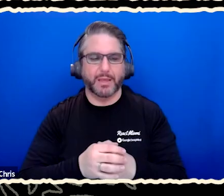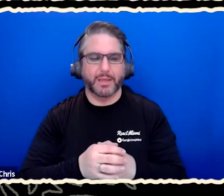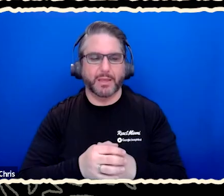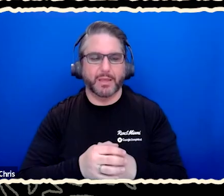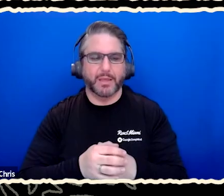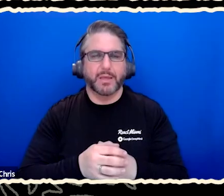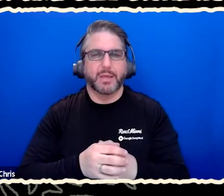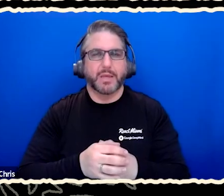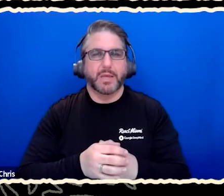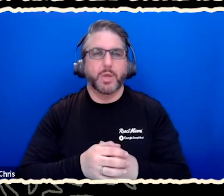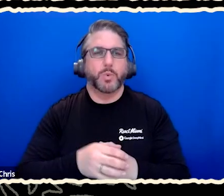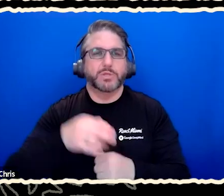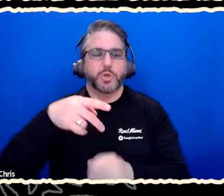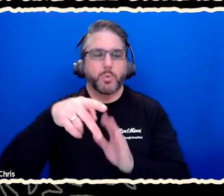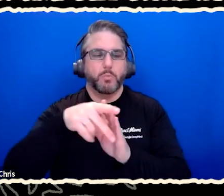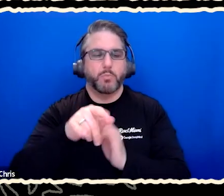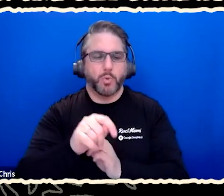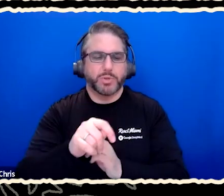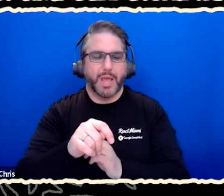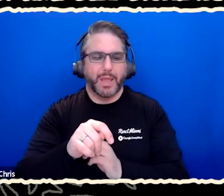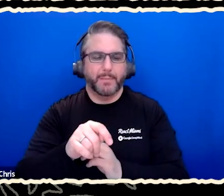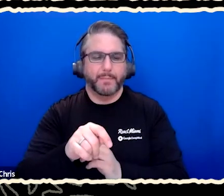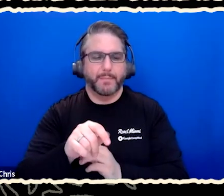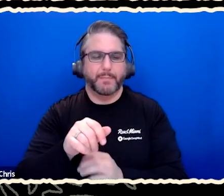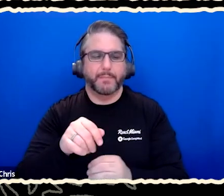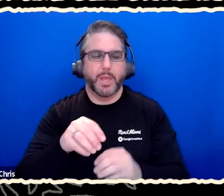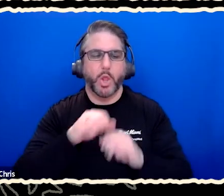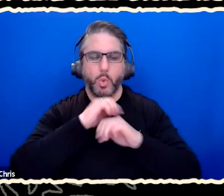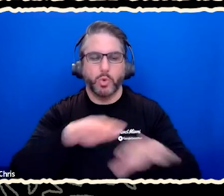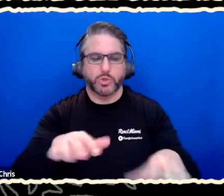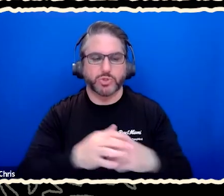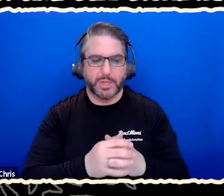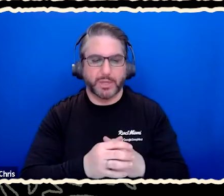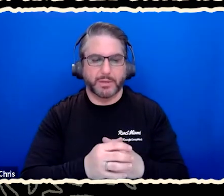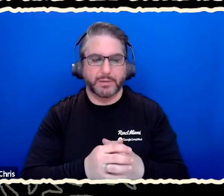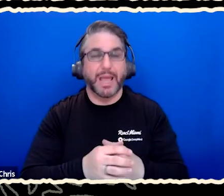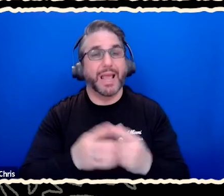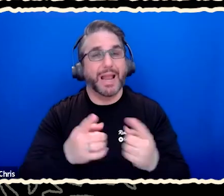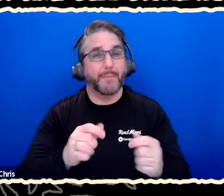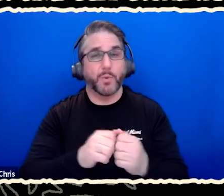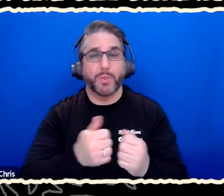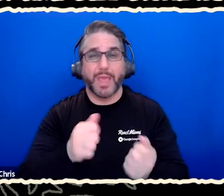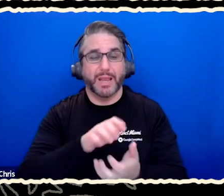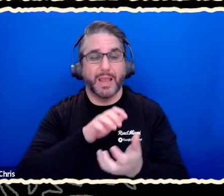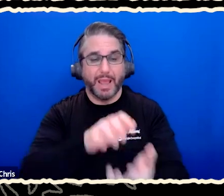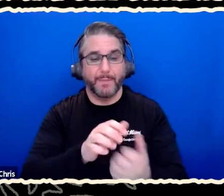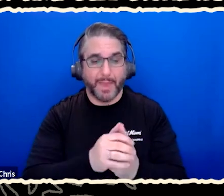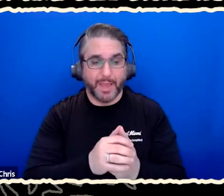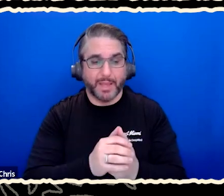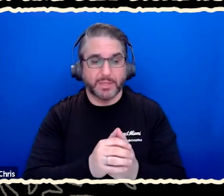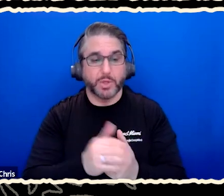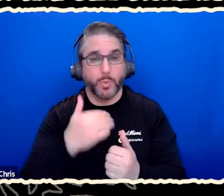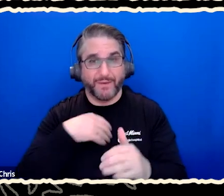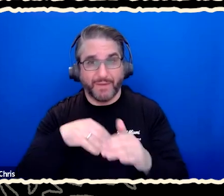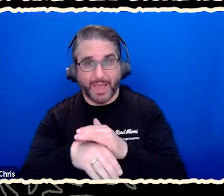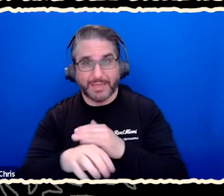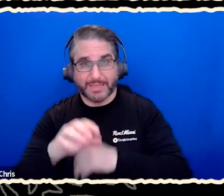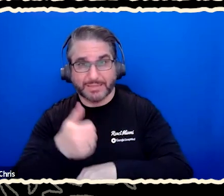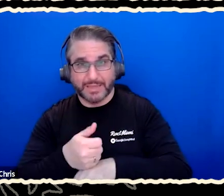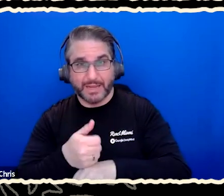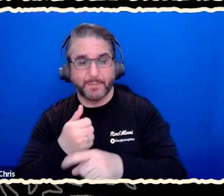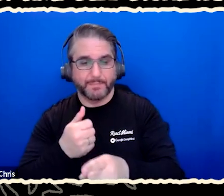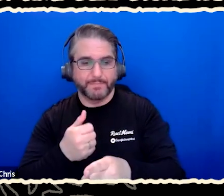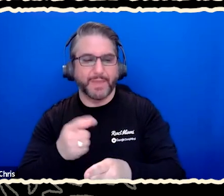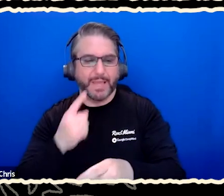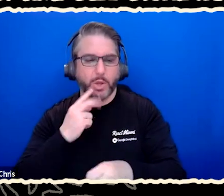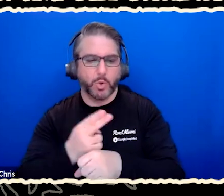in any package, and you have Axios in place, this flaw can be used to escalate privileges. So yeah,